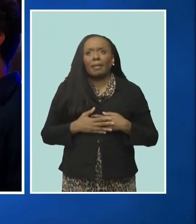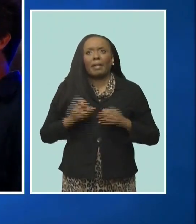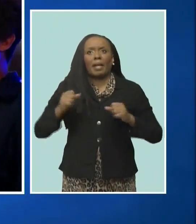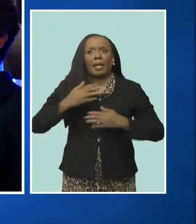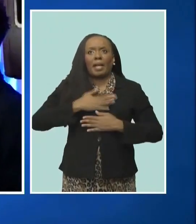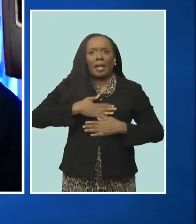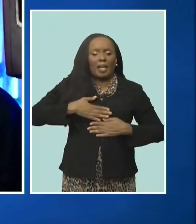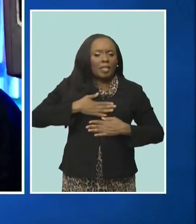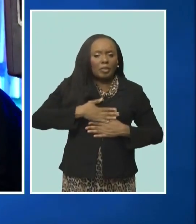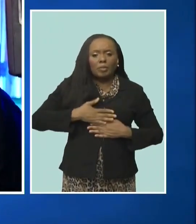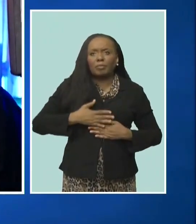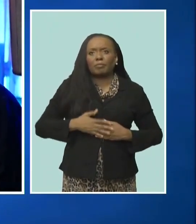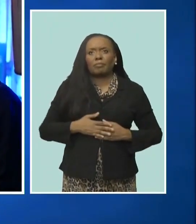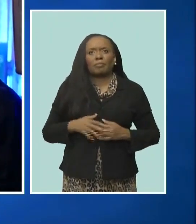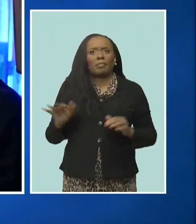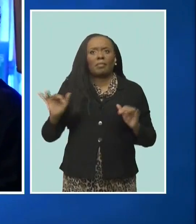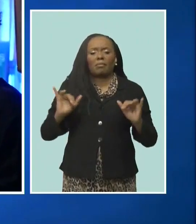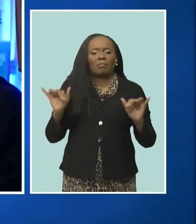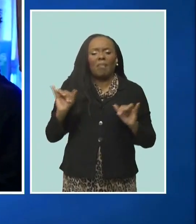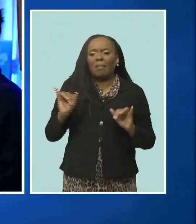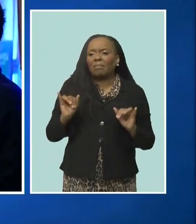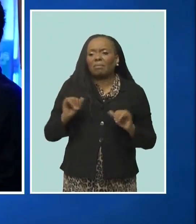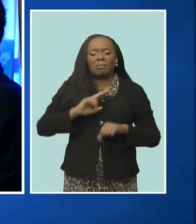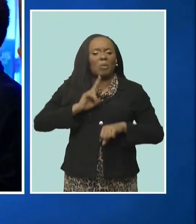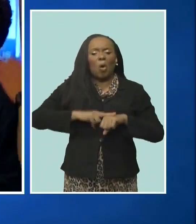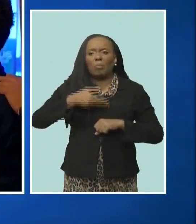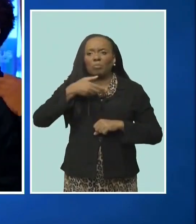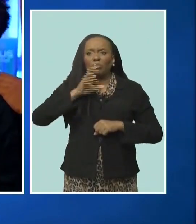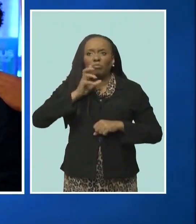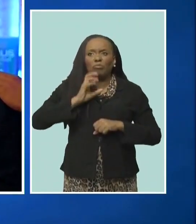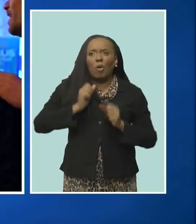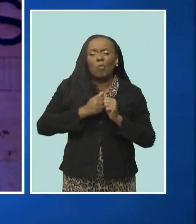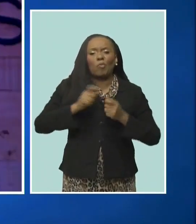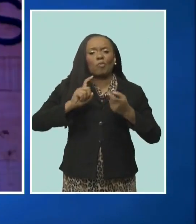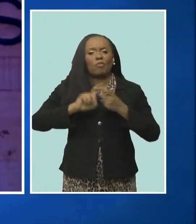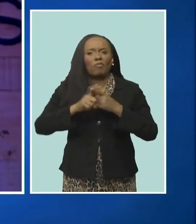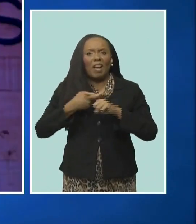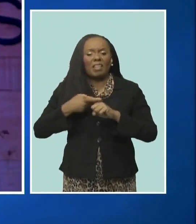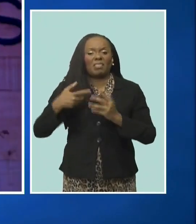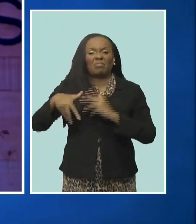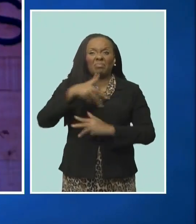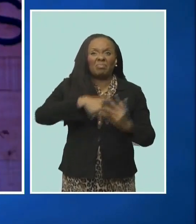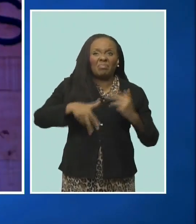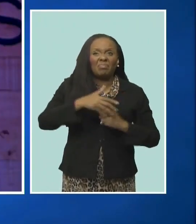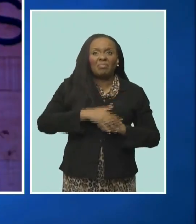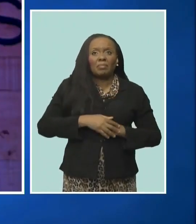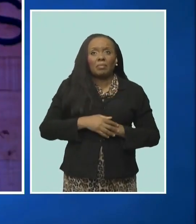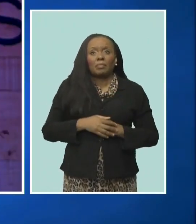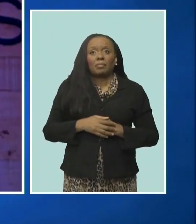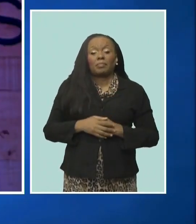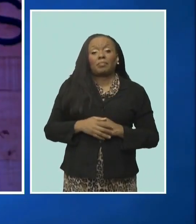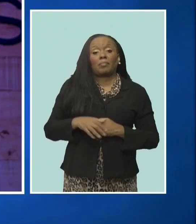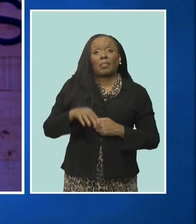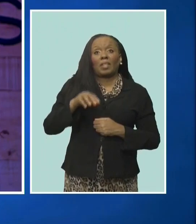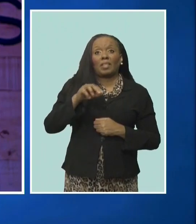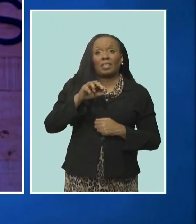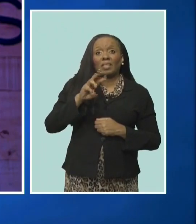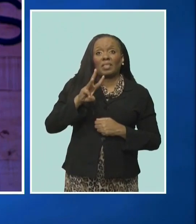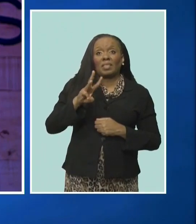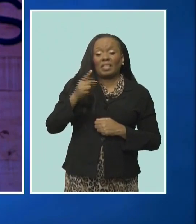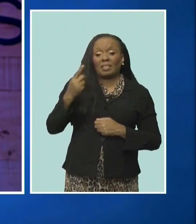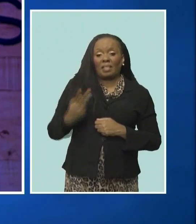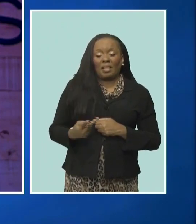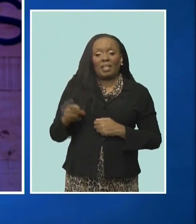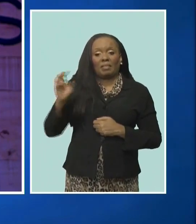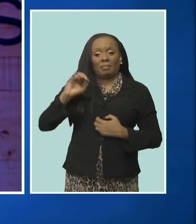as if you're just having a casual drink with friends or whatever the case may be. It's just 6.5%, so it's a little bit